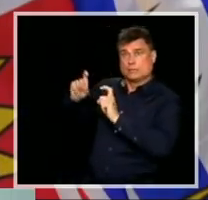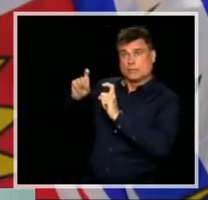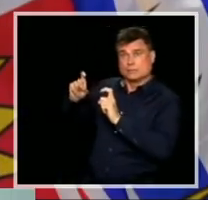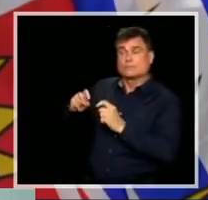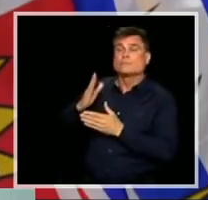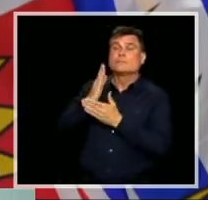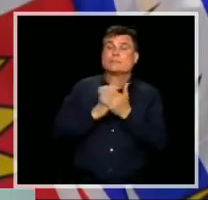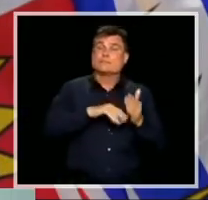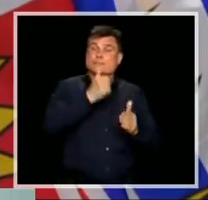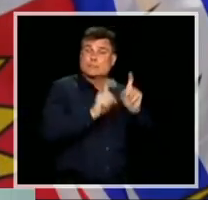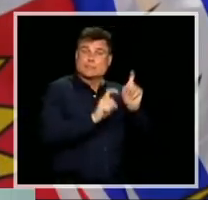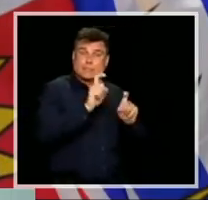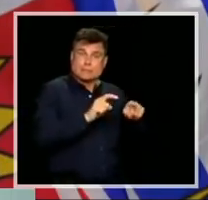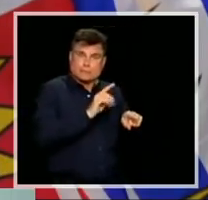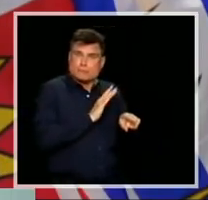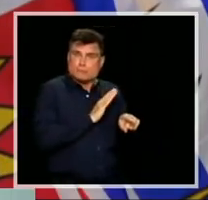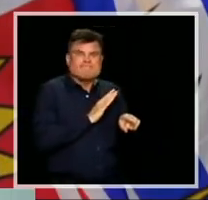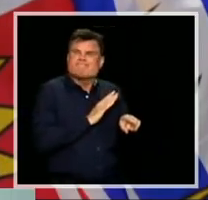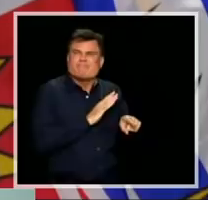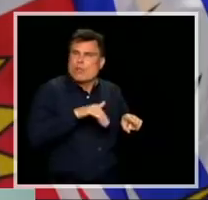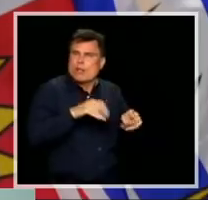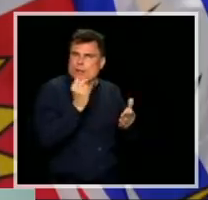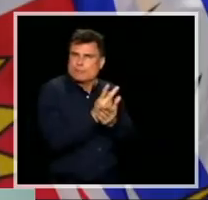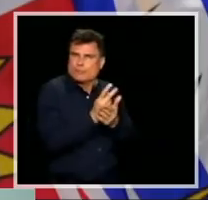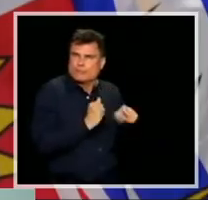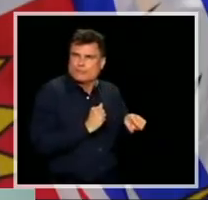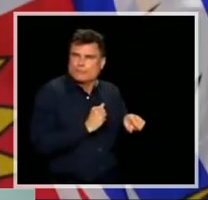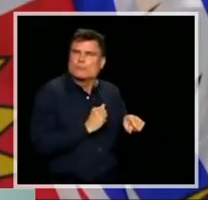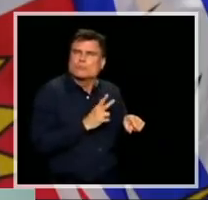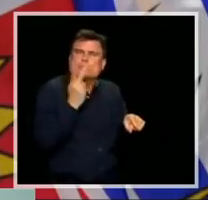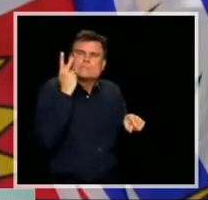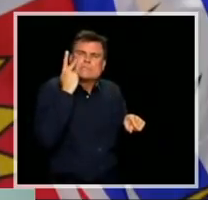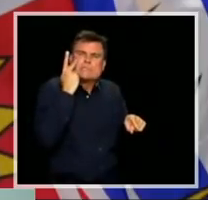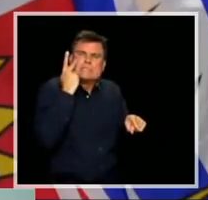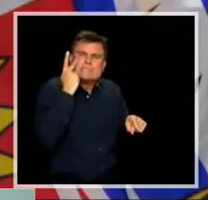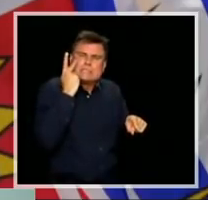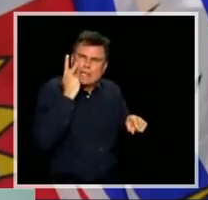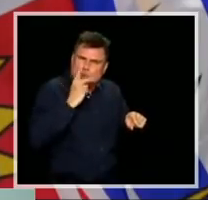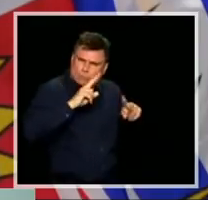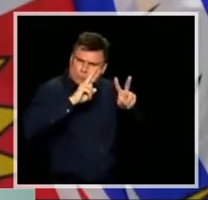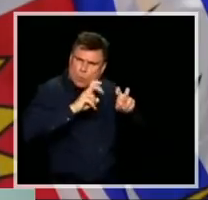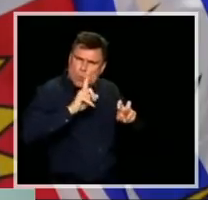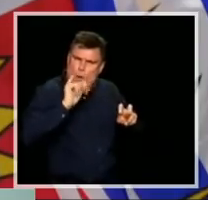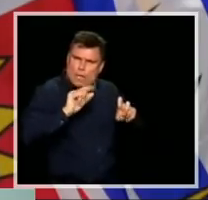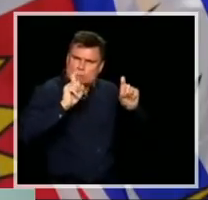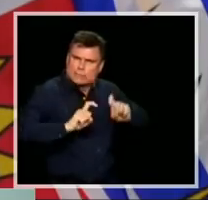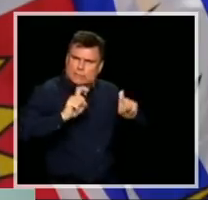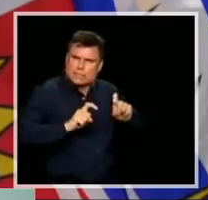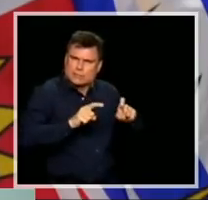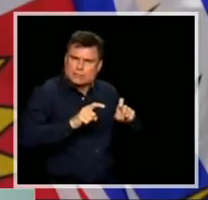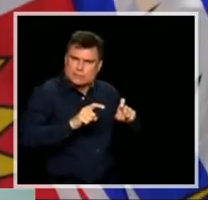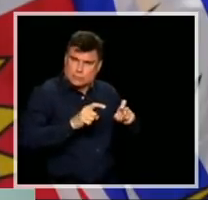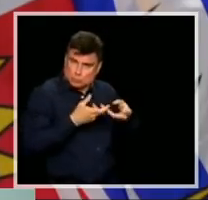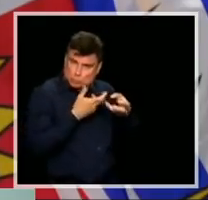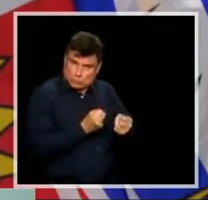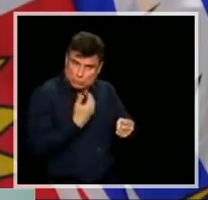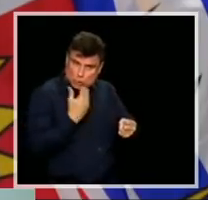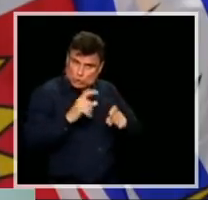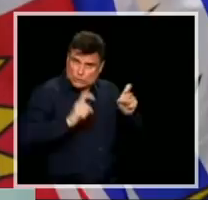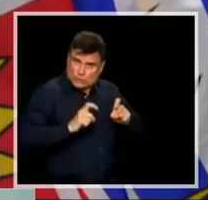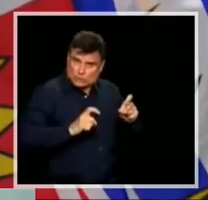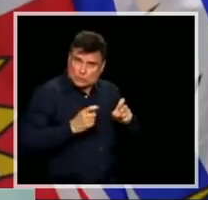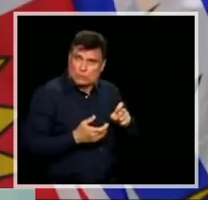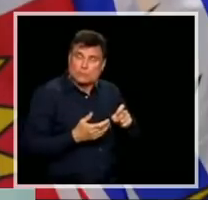that's taking a lot longer than we had hoped. But they do tell me that we're getting there, and I hope we'll see